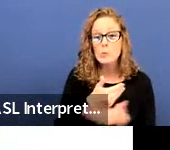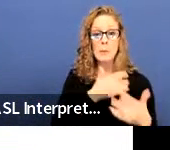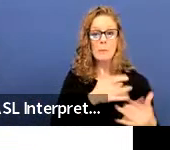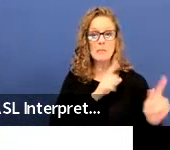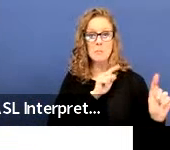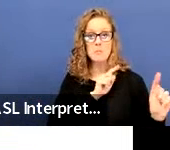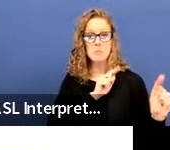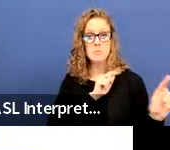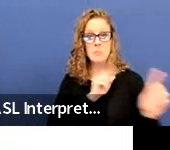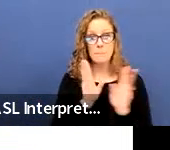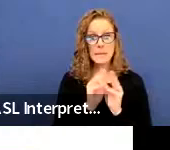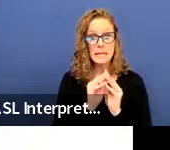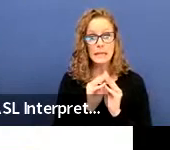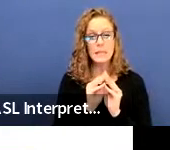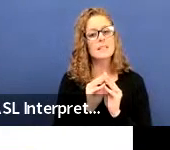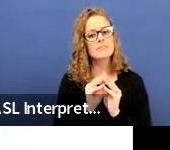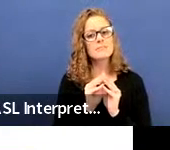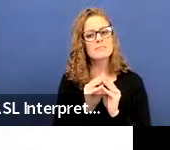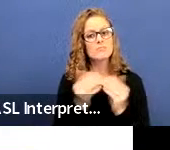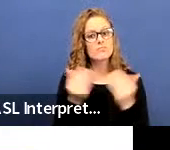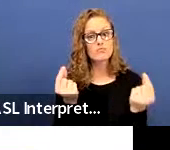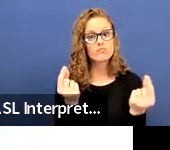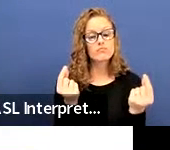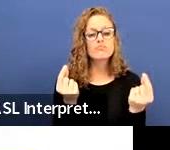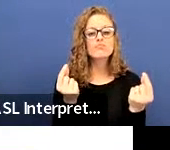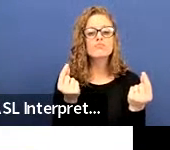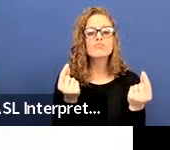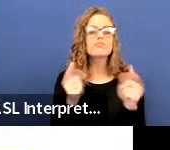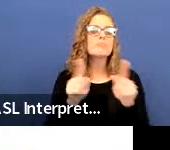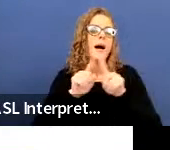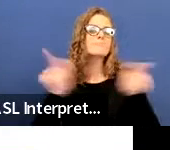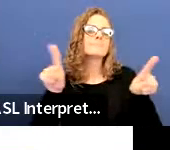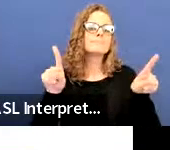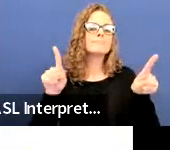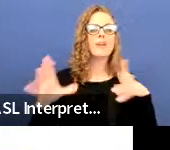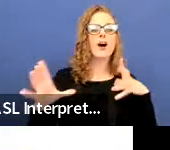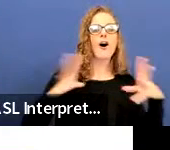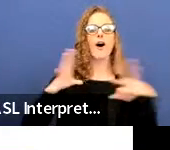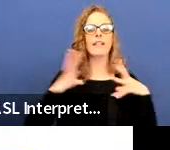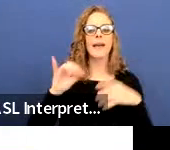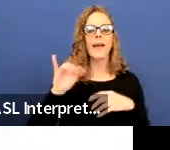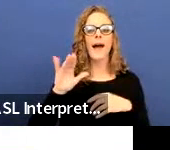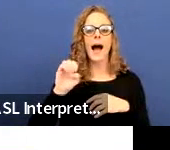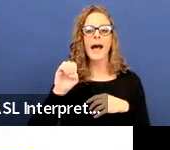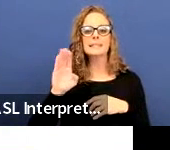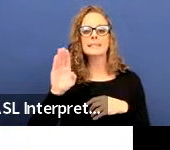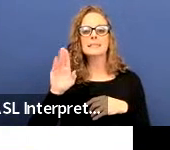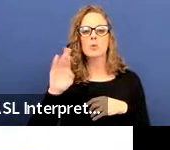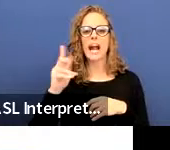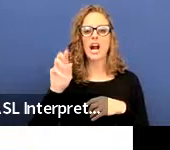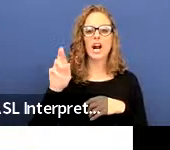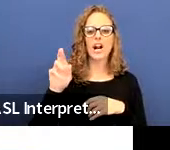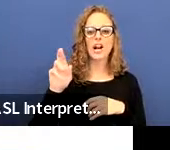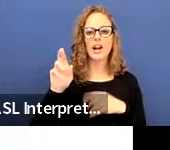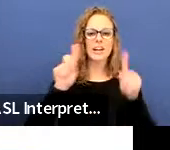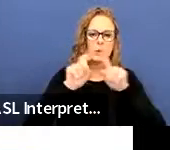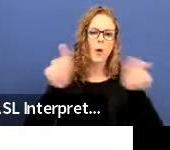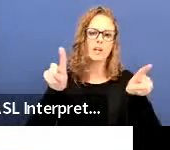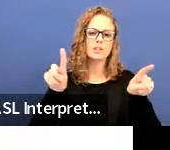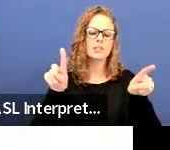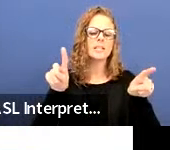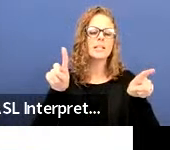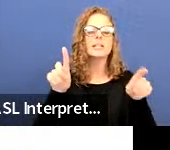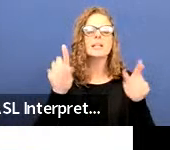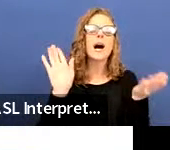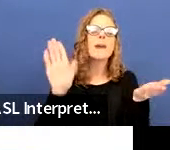to this space, why don't we do a little bit of a holiday icebreaker question? What's one thing that you're looking,